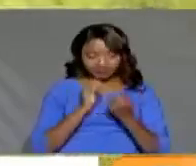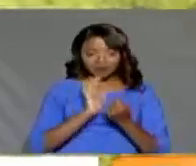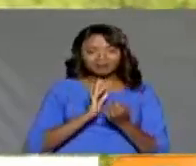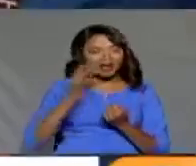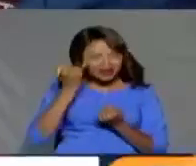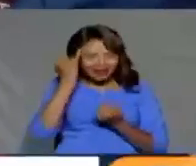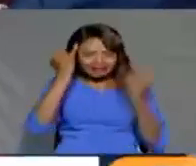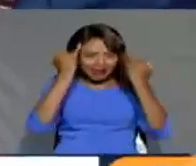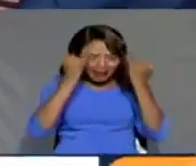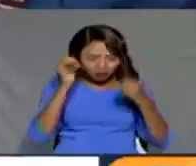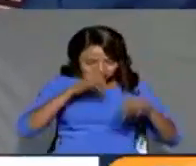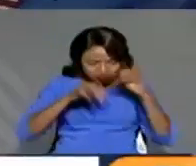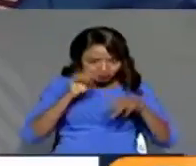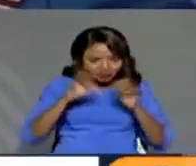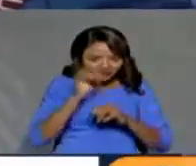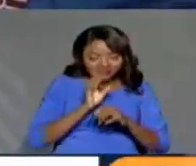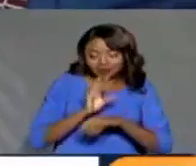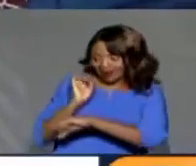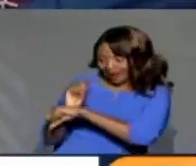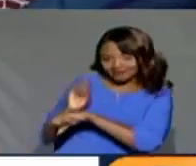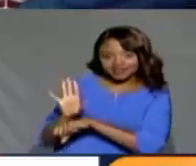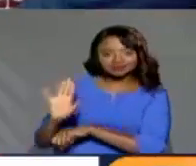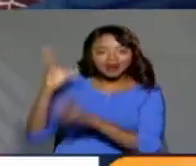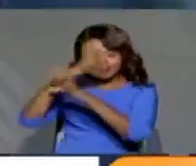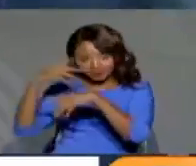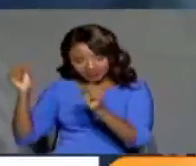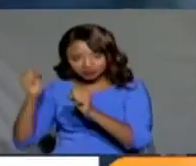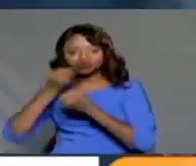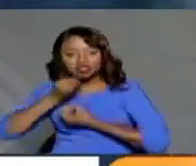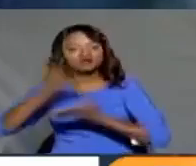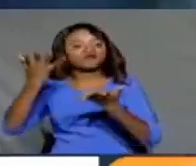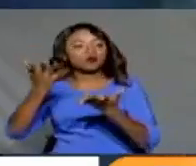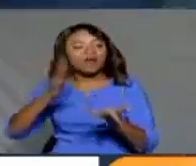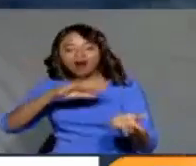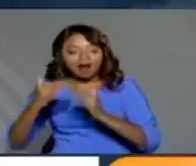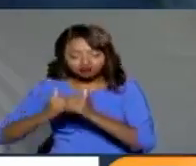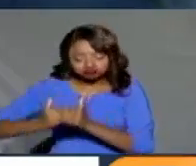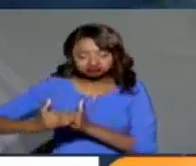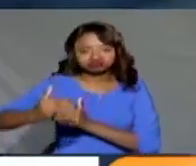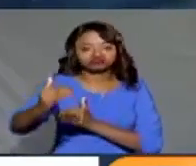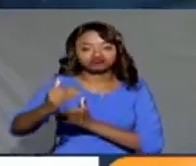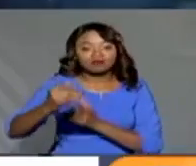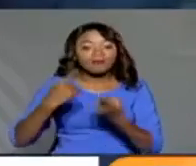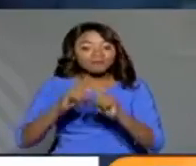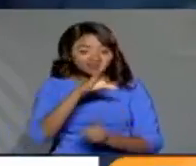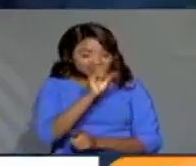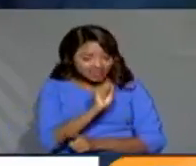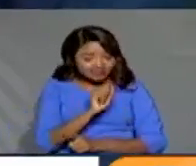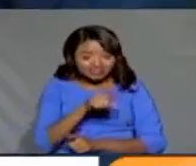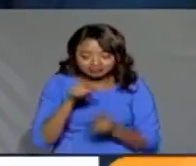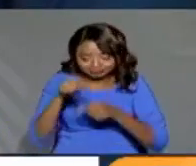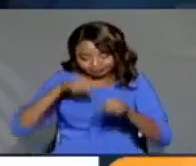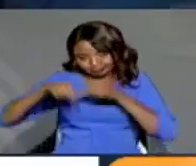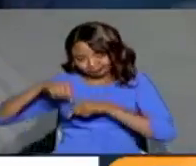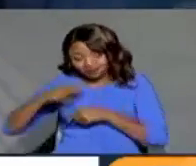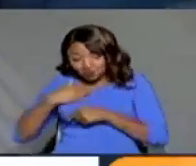dam projects advise that it is the president to make public details on the way forward, with CS Chelugui distancing himself from the two dams